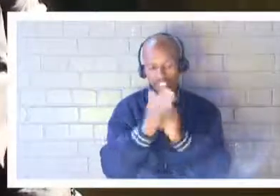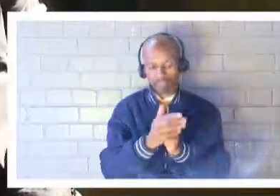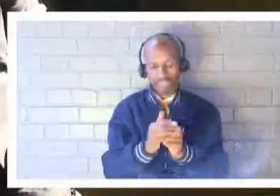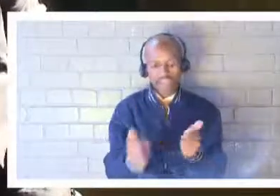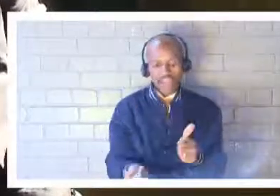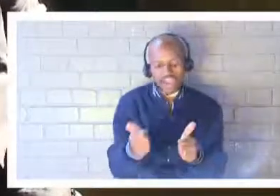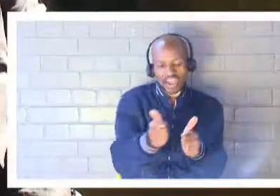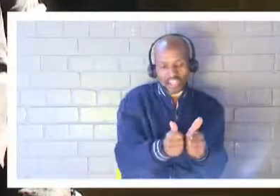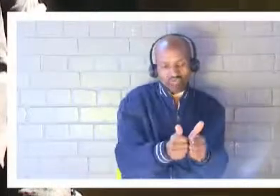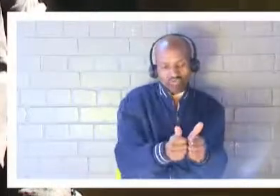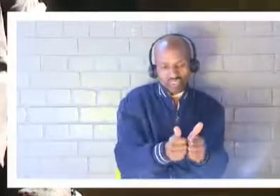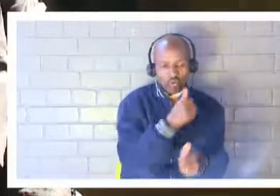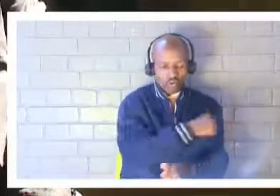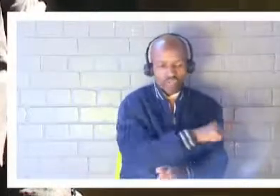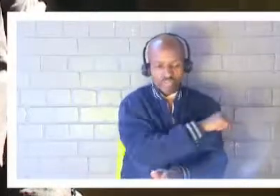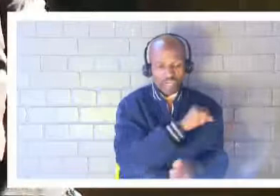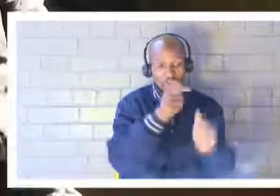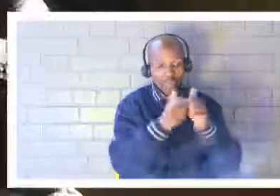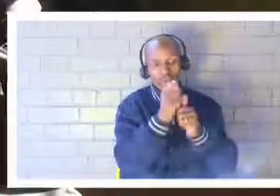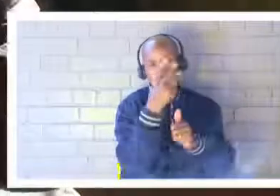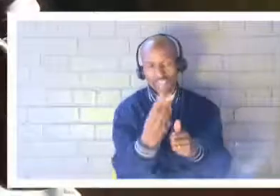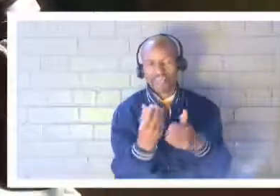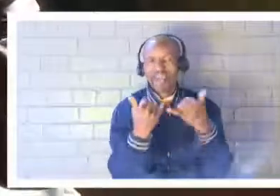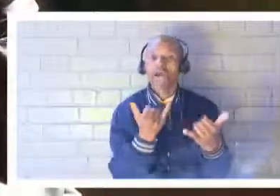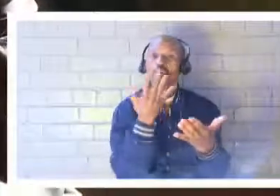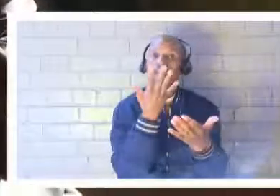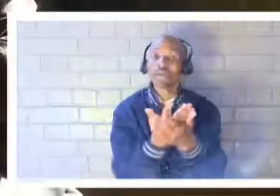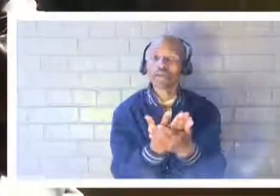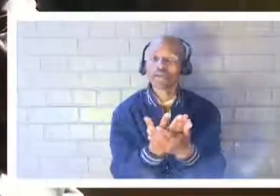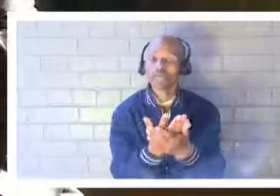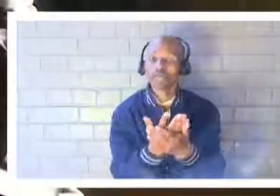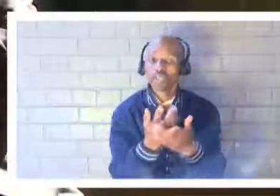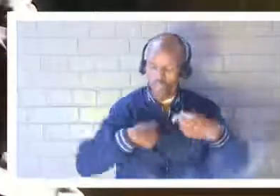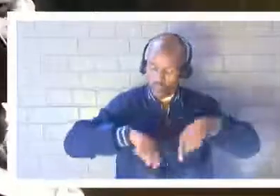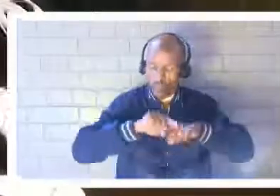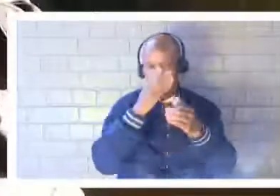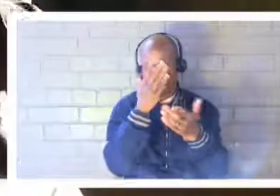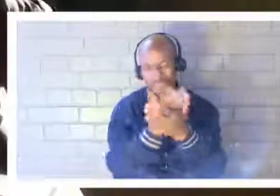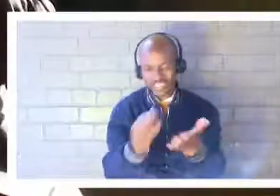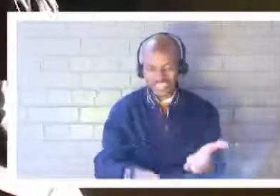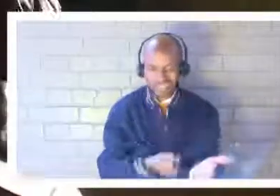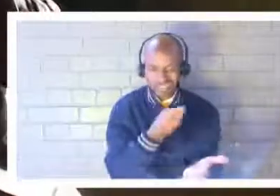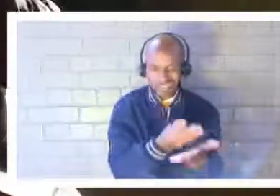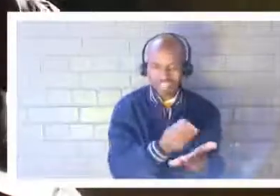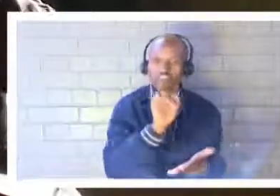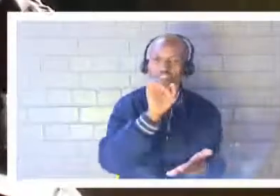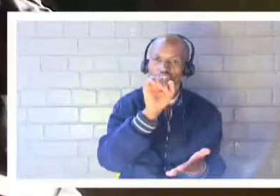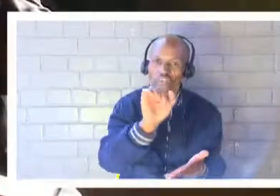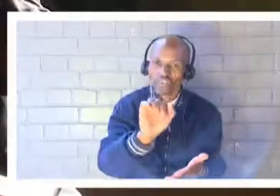problem is. So we should be able and actually give you